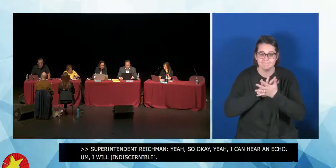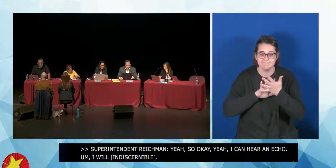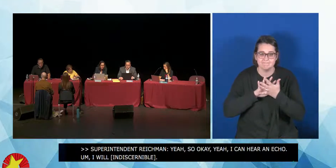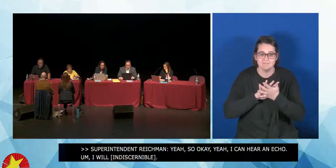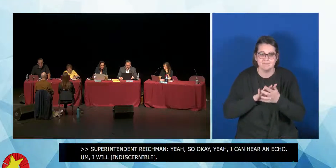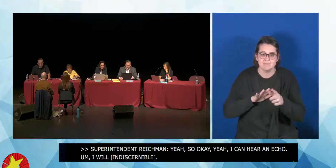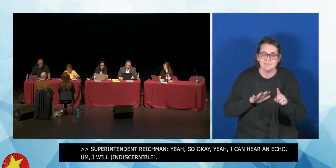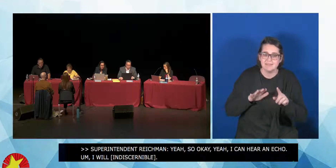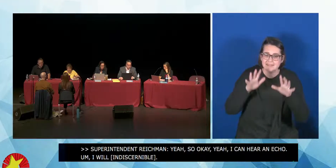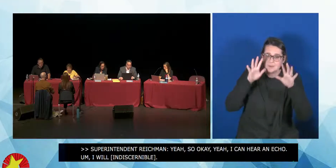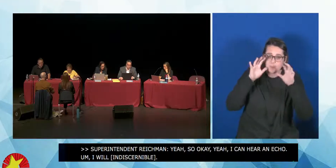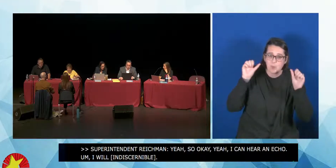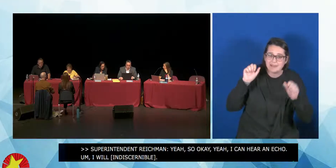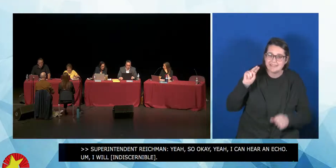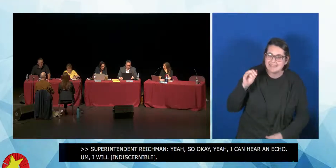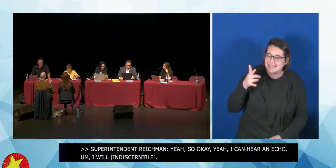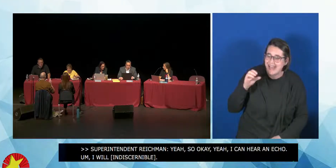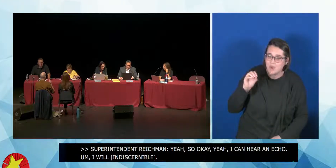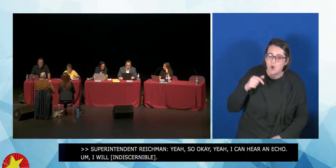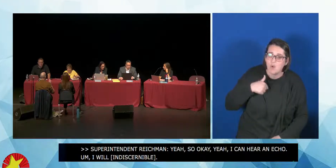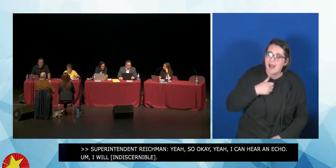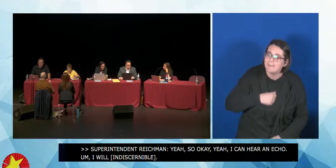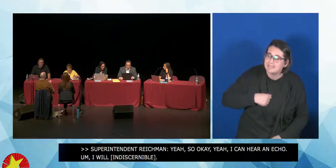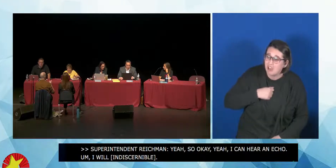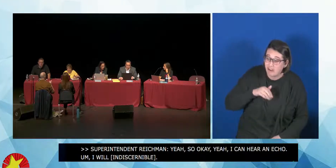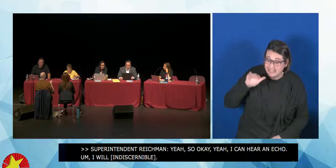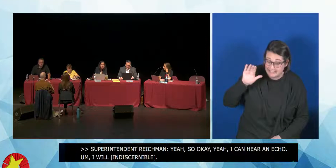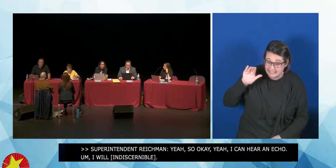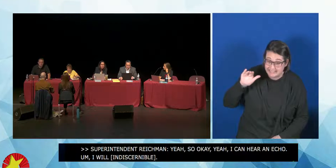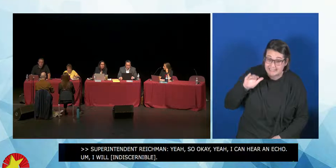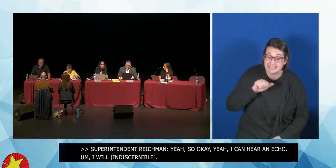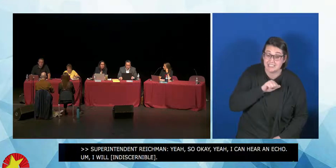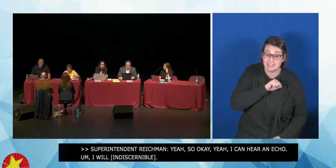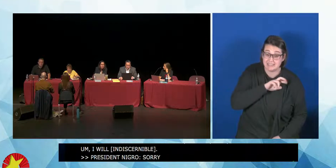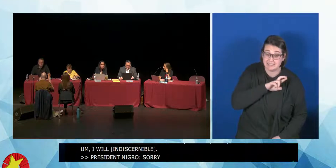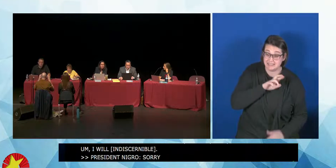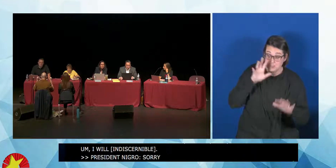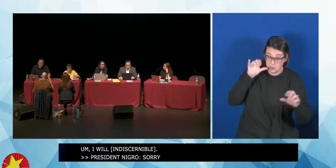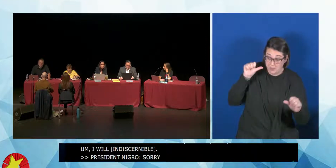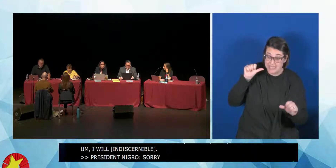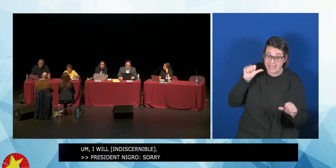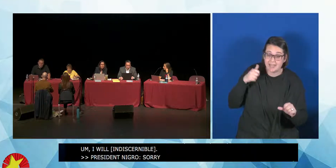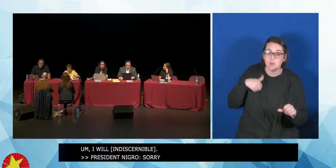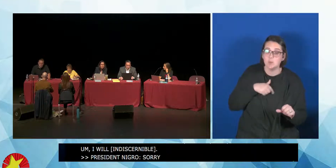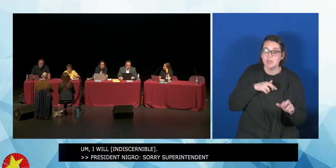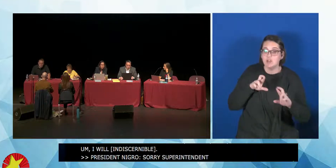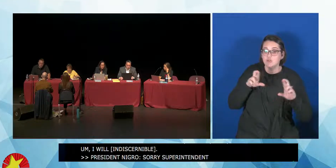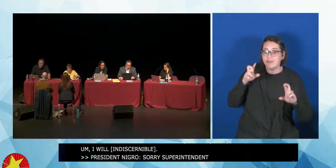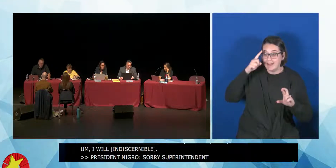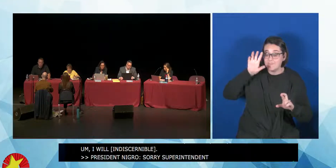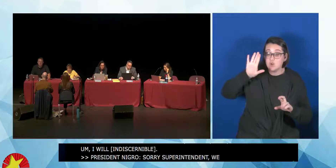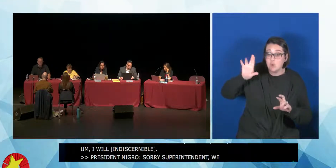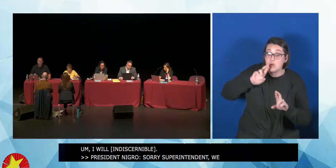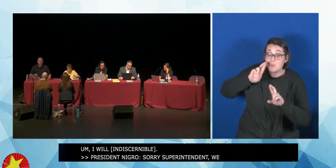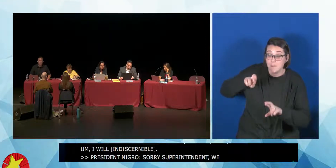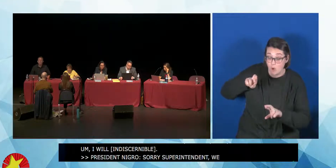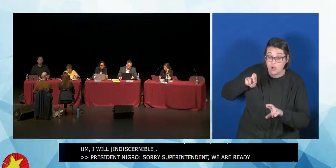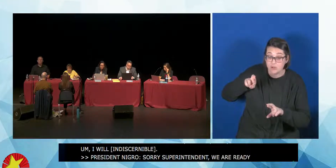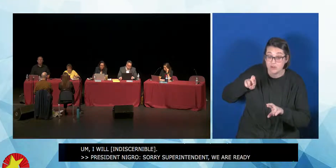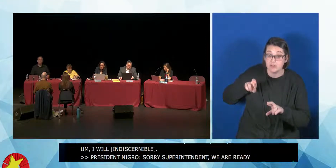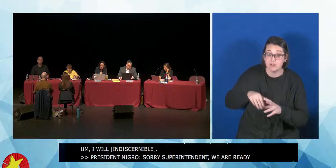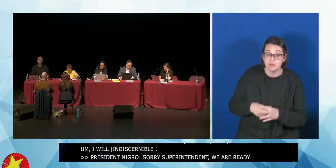I'm sorry, Superintendent. Hello? Oh, there it is. Superintendent, we're ready for your report now, if you are.